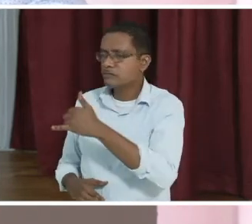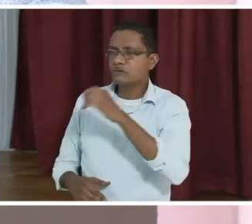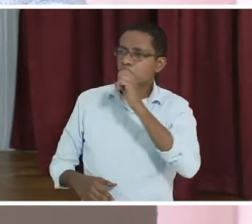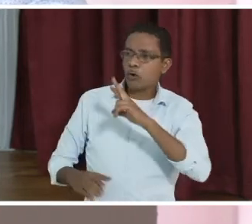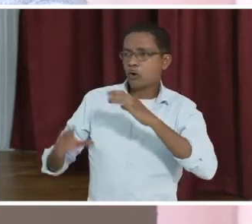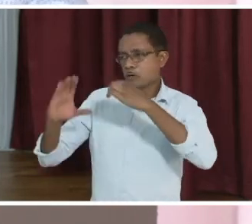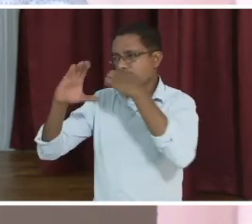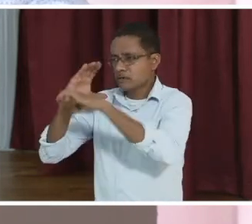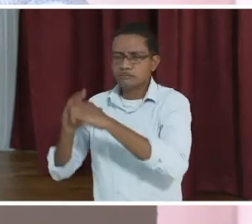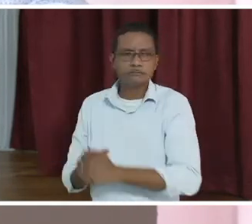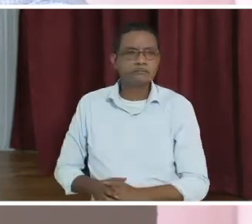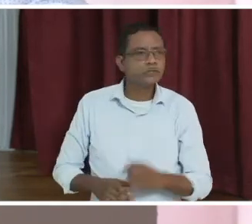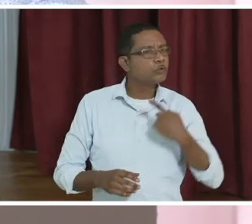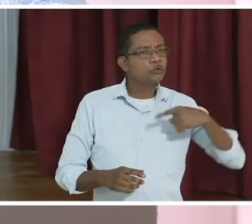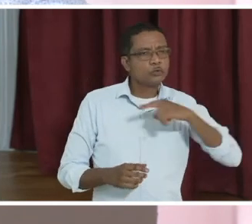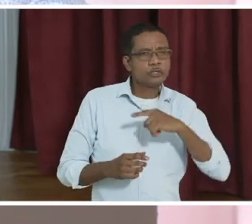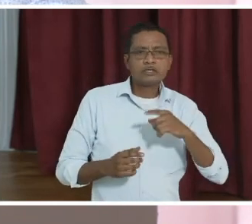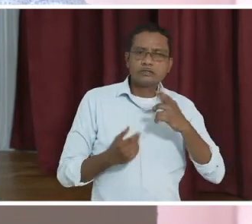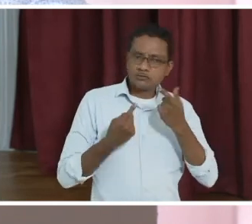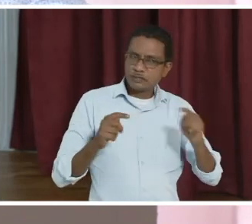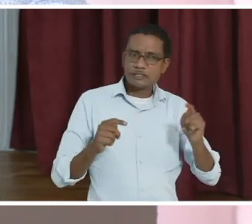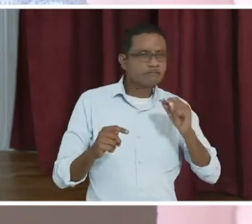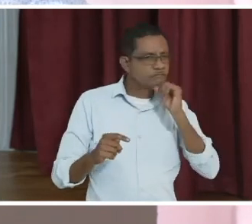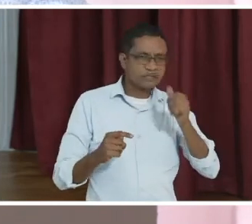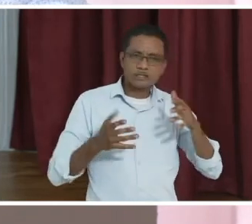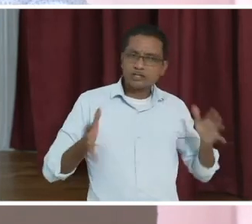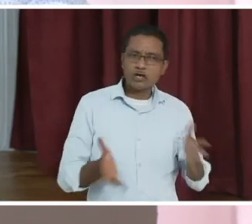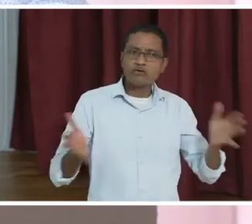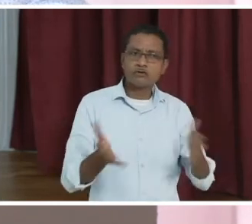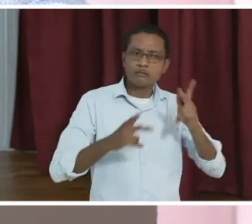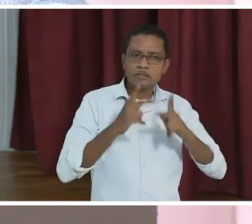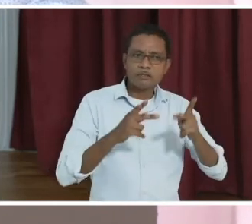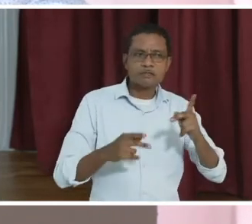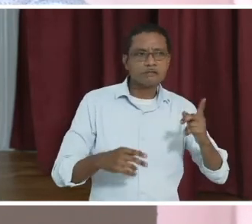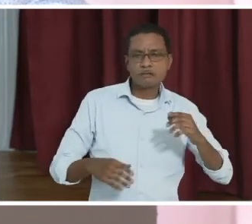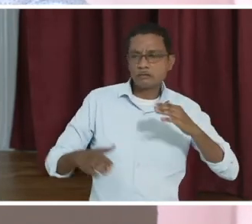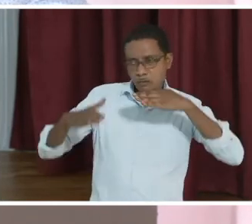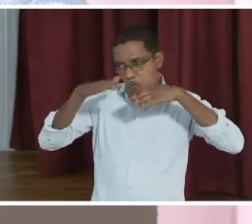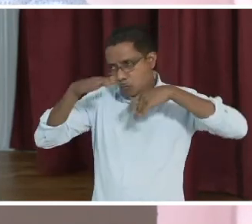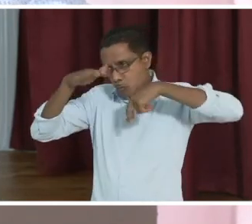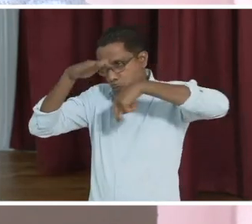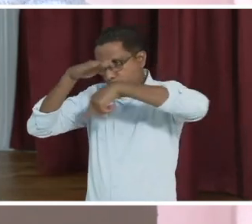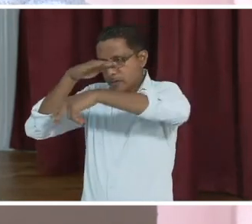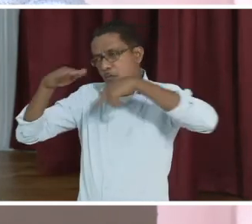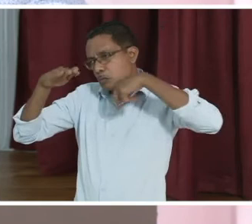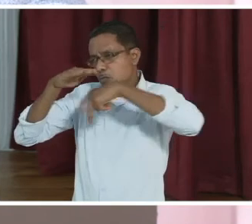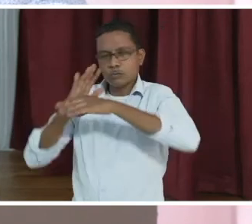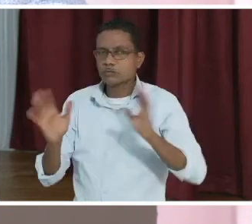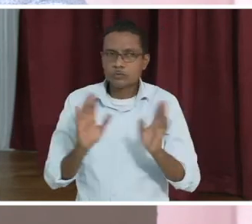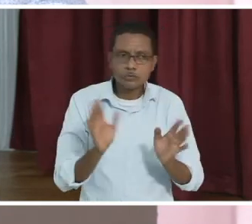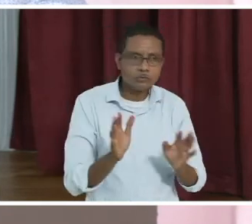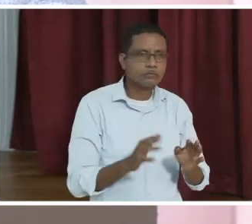pandemic situation and the COVID situation. We will schedule appointments for persons to come in if need